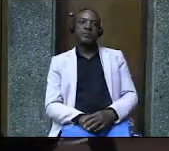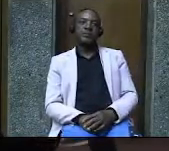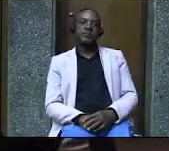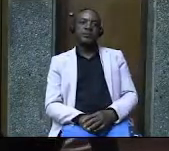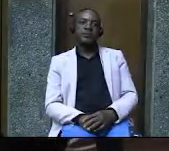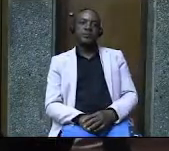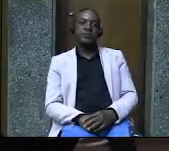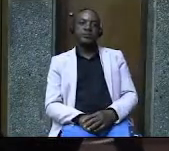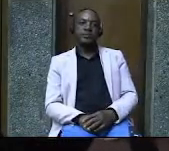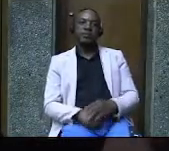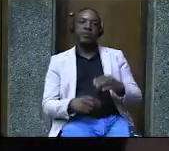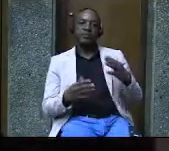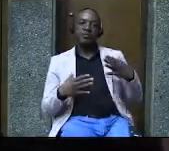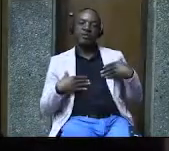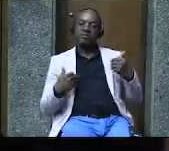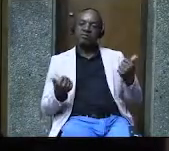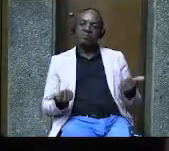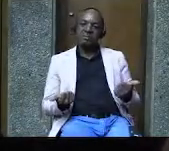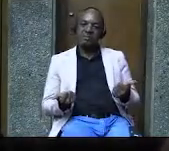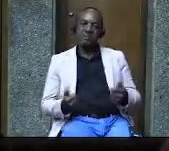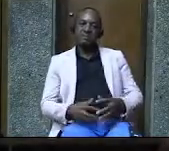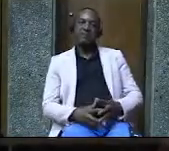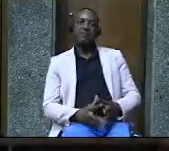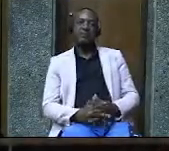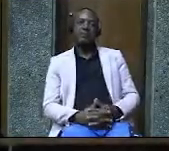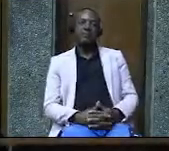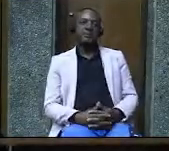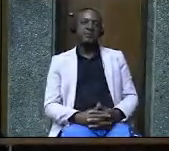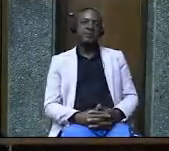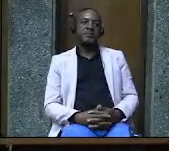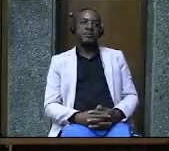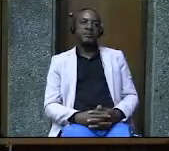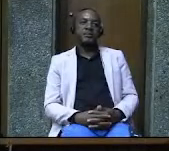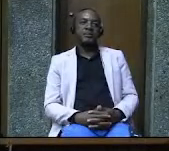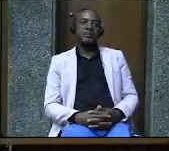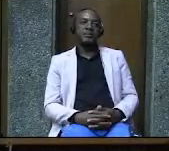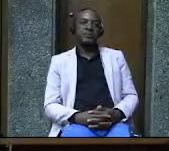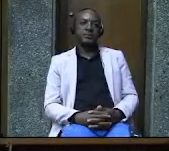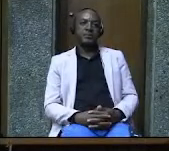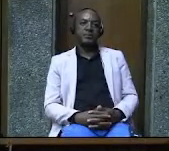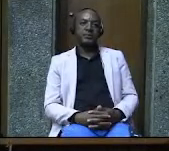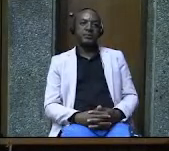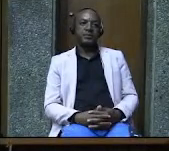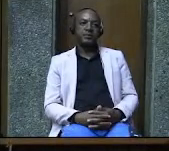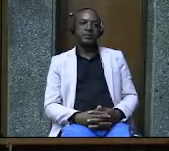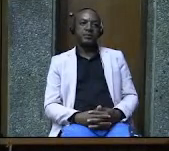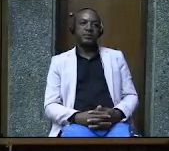Le kae re tswile batswadi ba ka